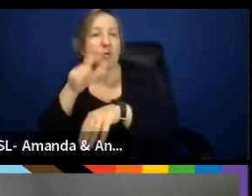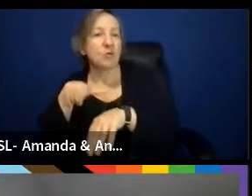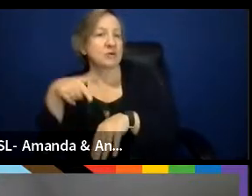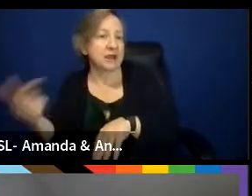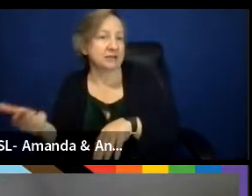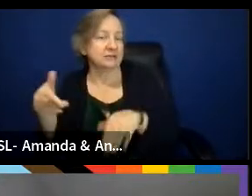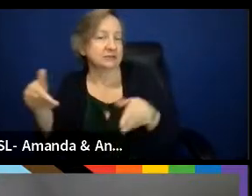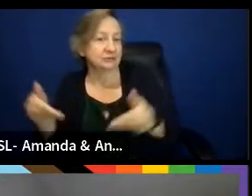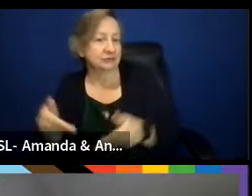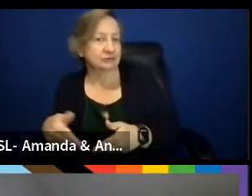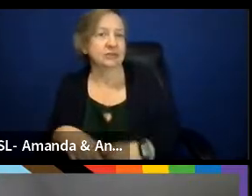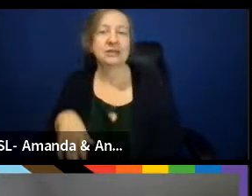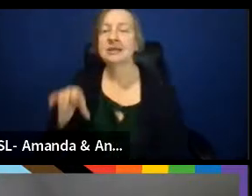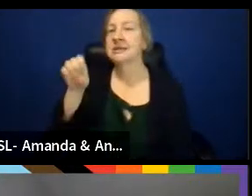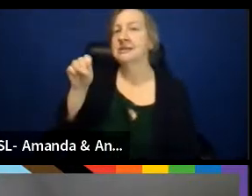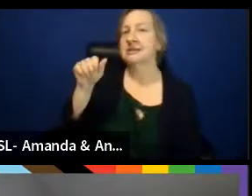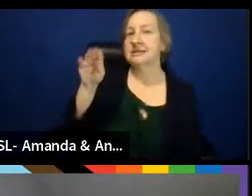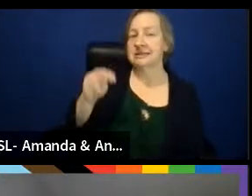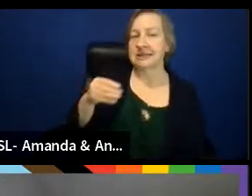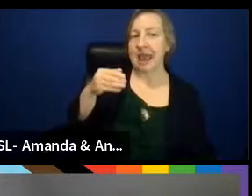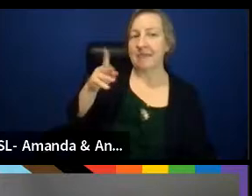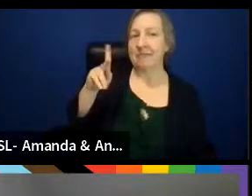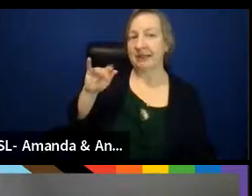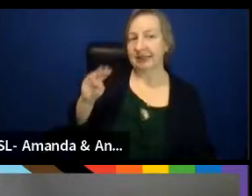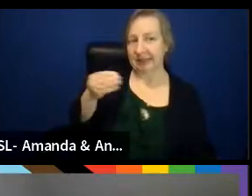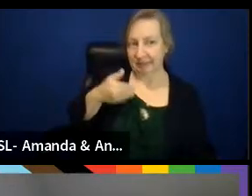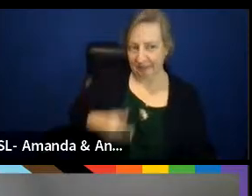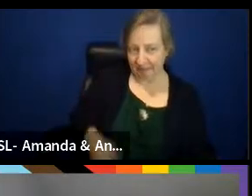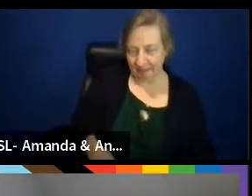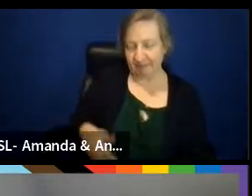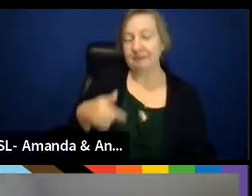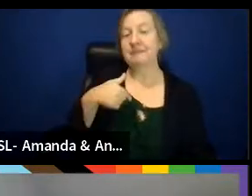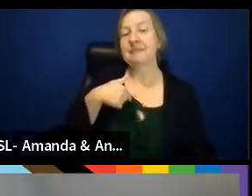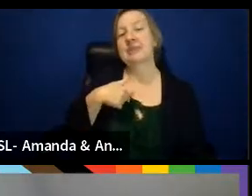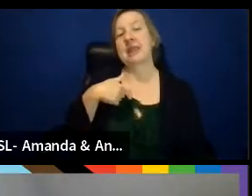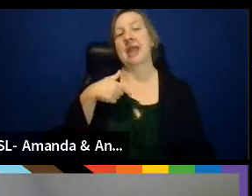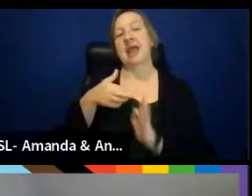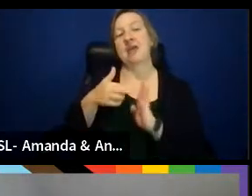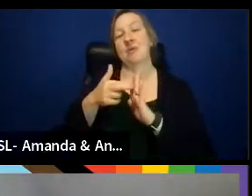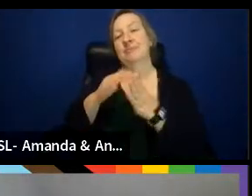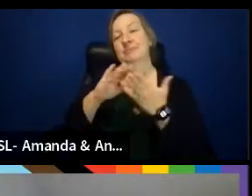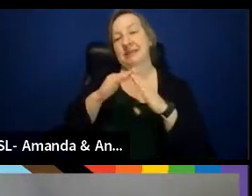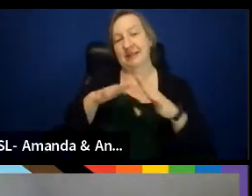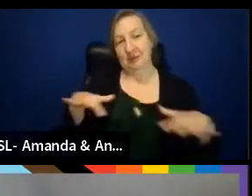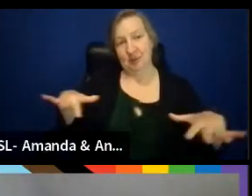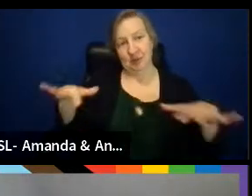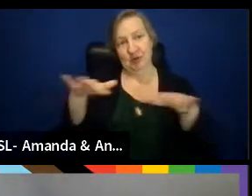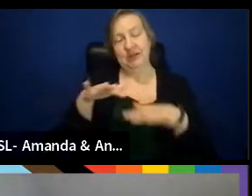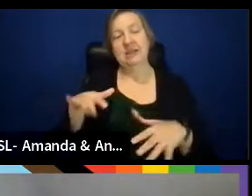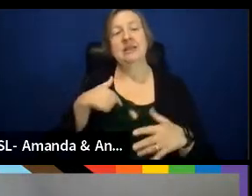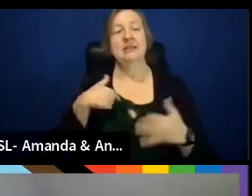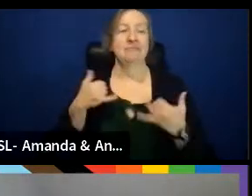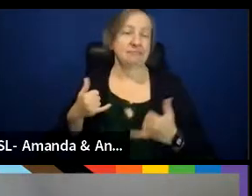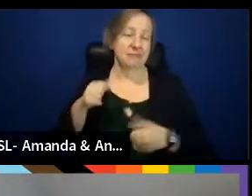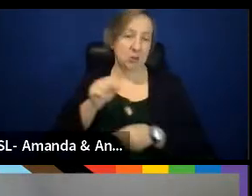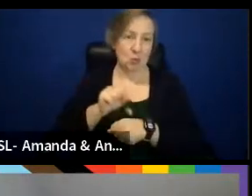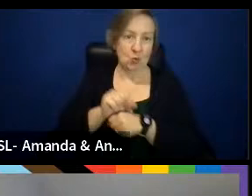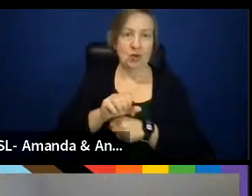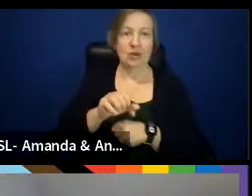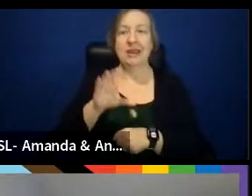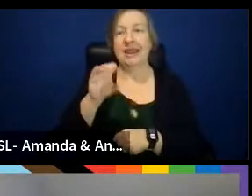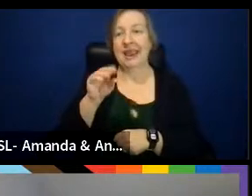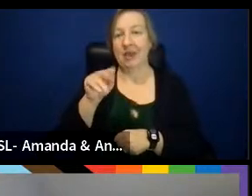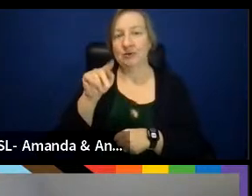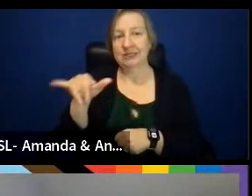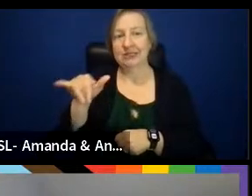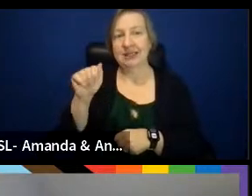Thanks. Yeah, so my name is Sam Kim. I represent the community, although I'm currently working as a county administrator